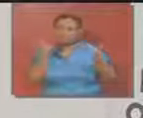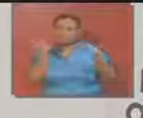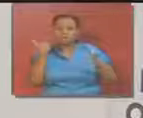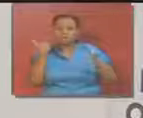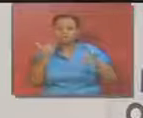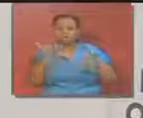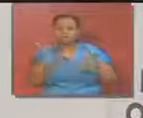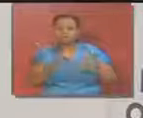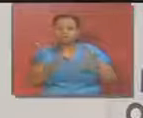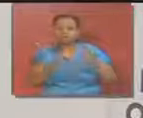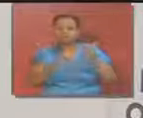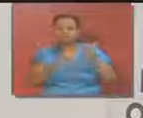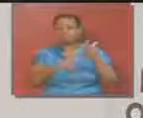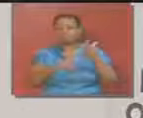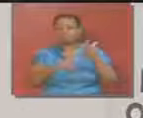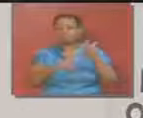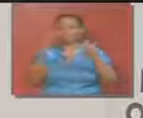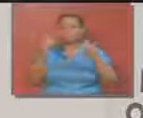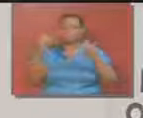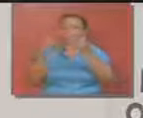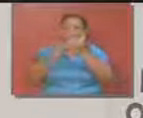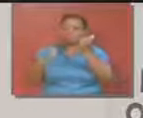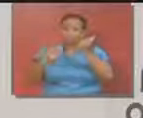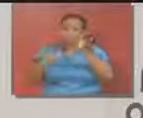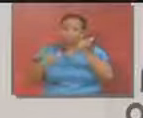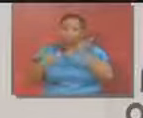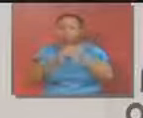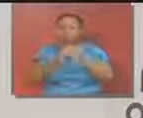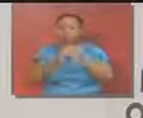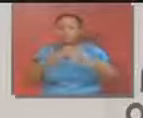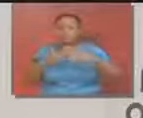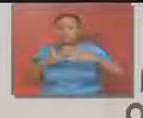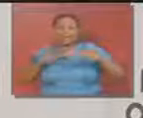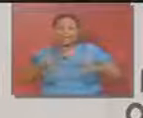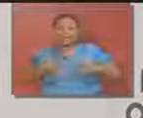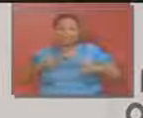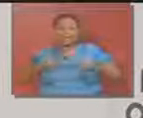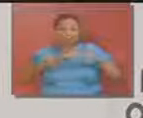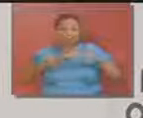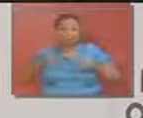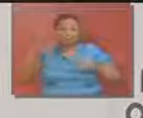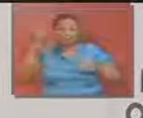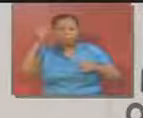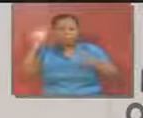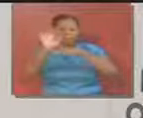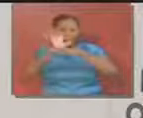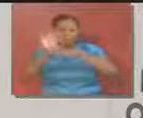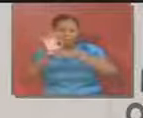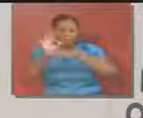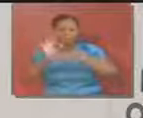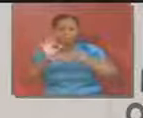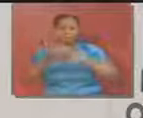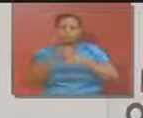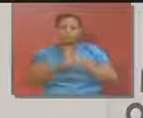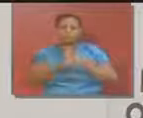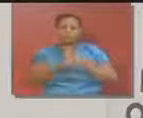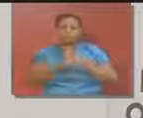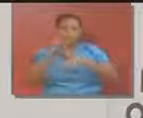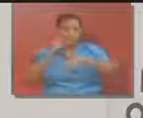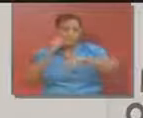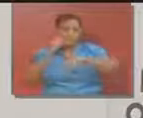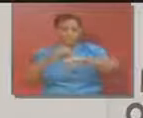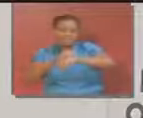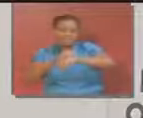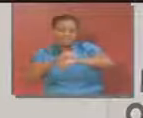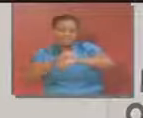persistent diarrhea, looking at heart complications, brain complications, and also looking for that rash. 5 things, and you